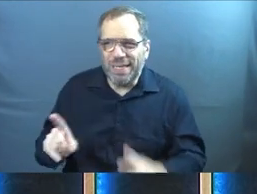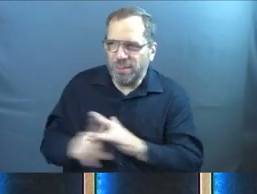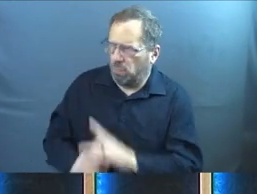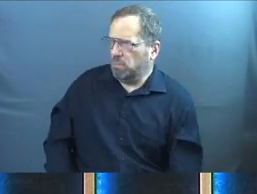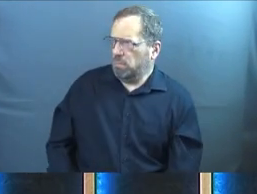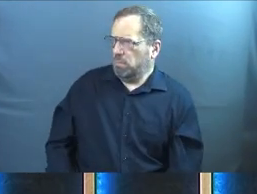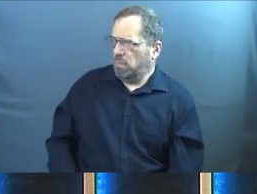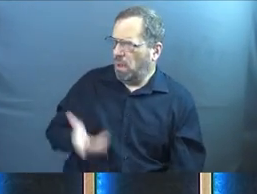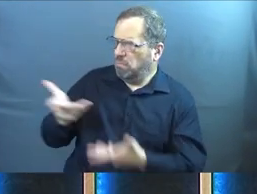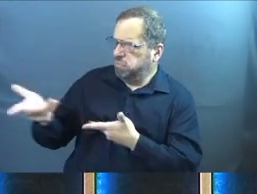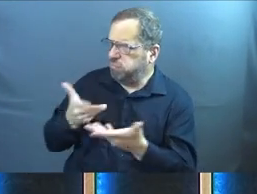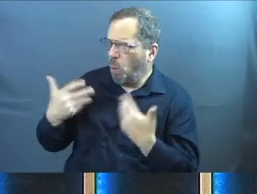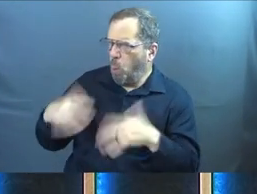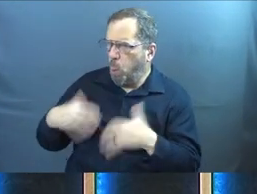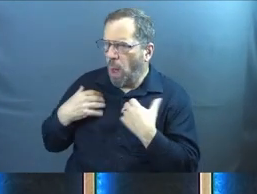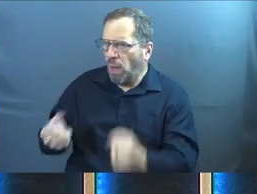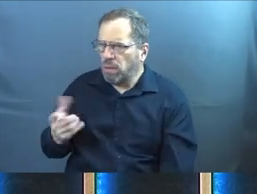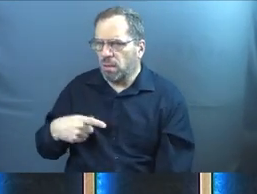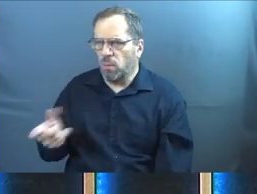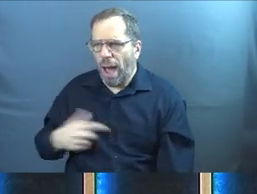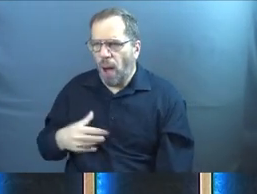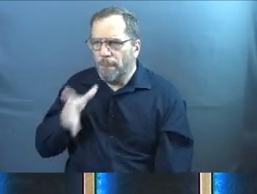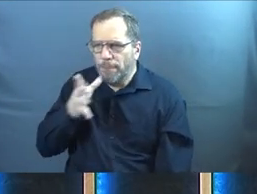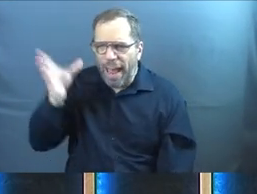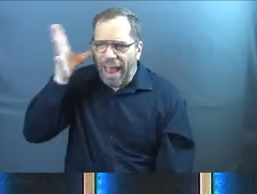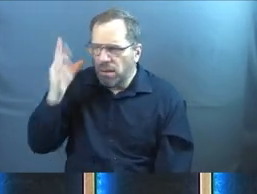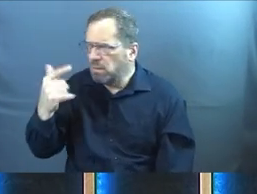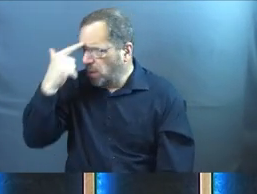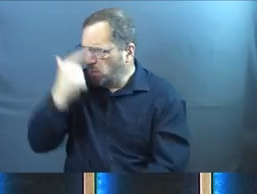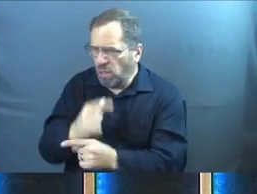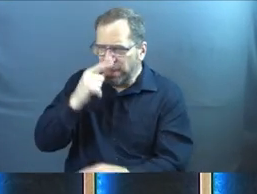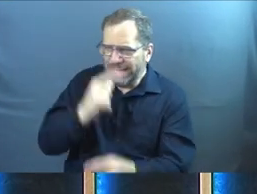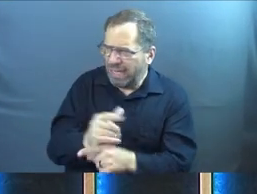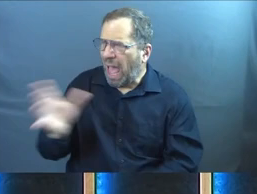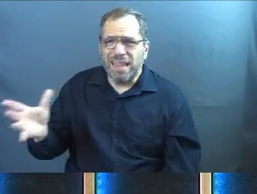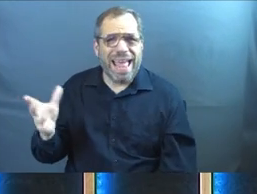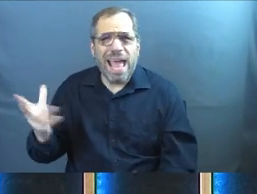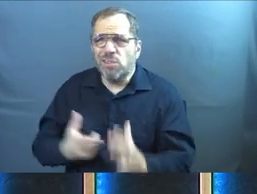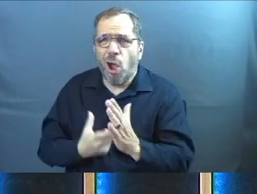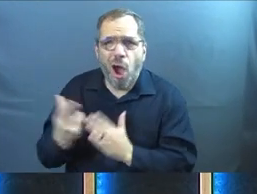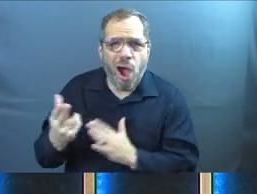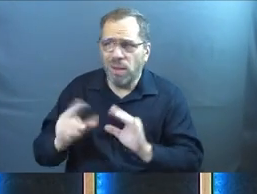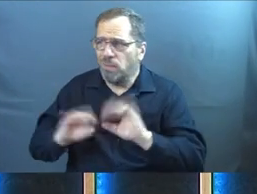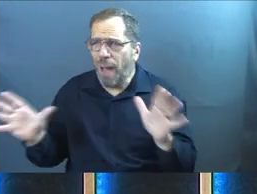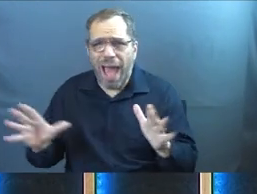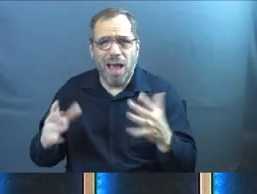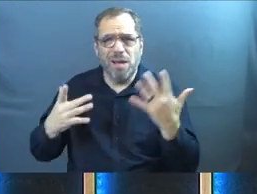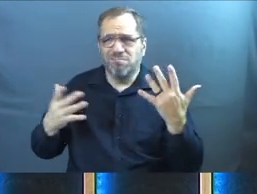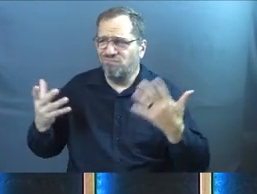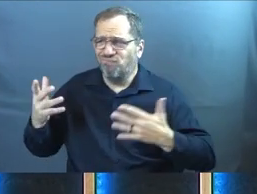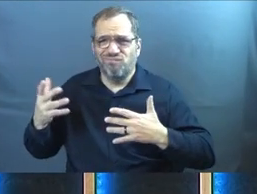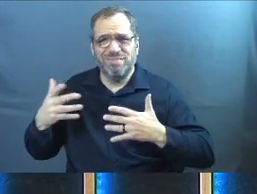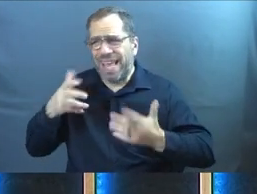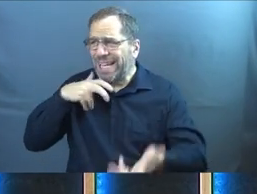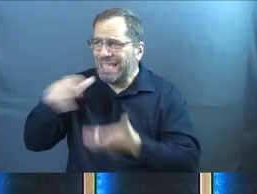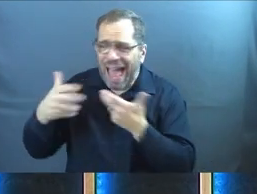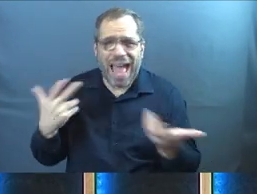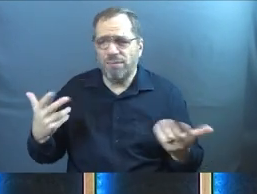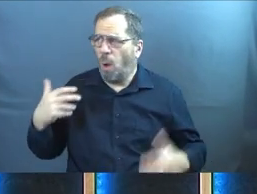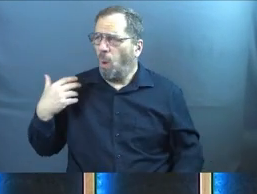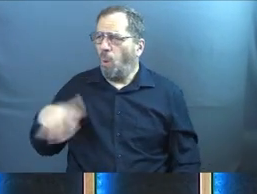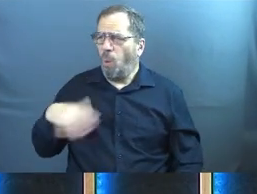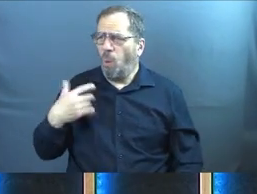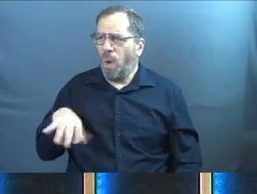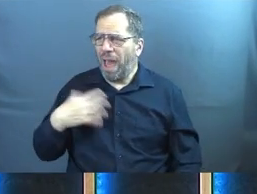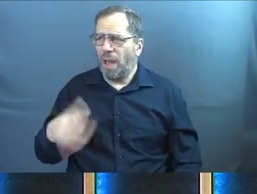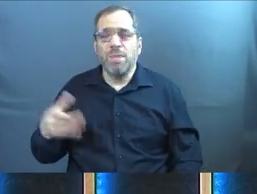way that they interact how healthy they are? You know what I mean? It's just like they could be honest. They could pal around. They could laugh.